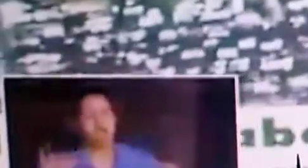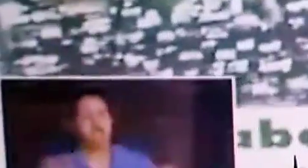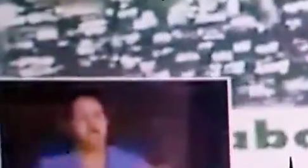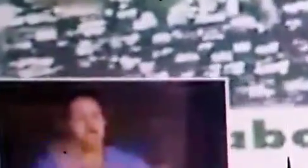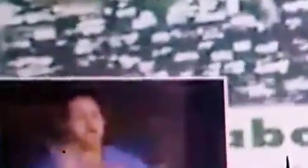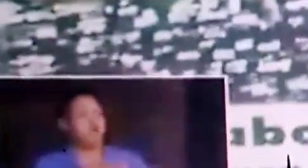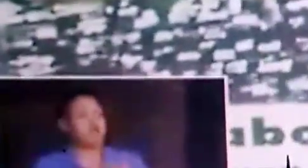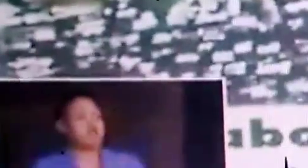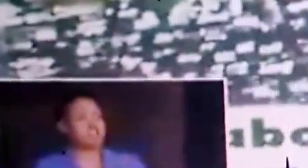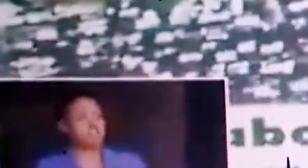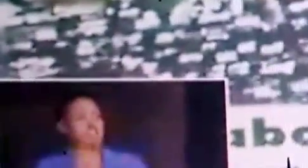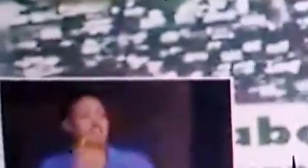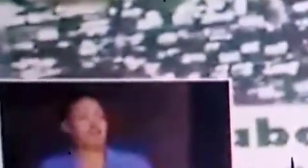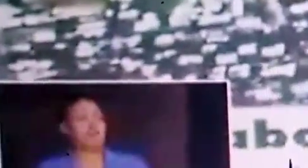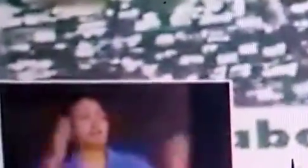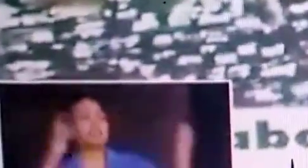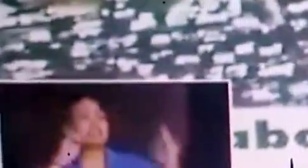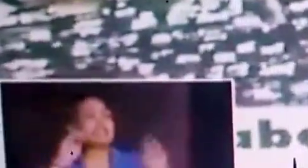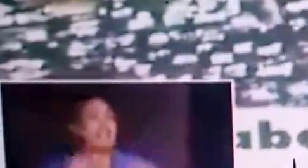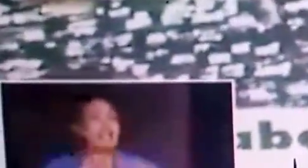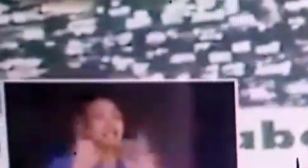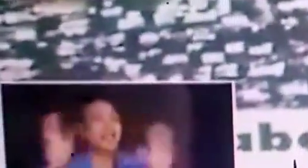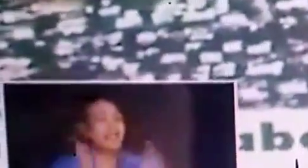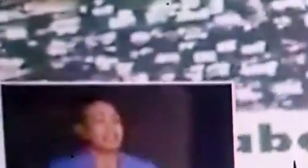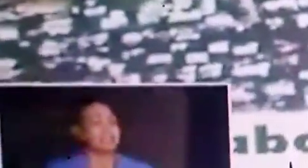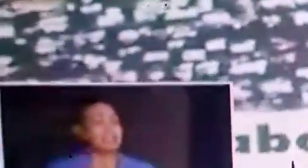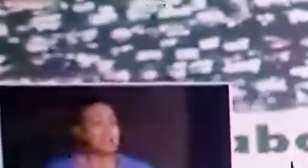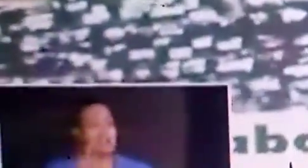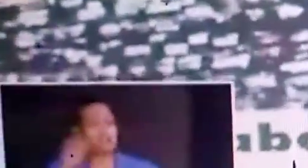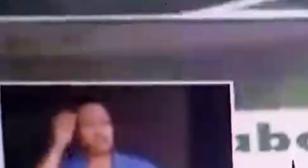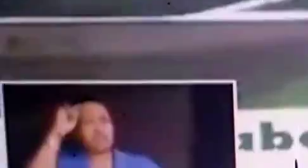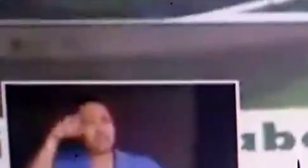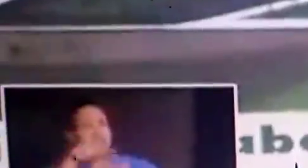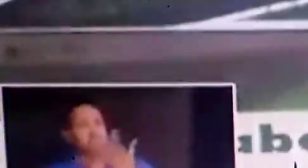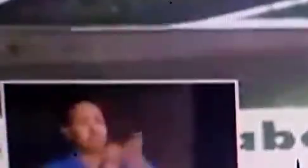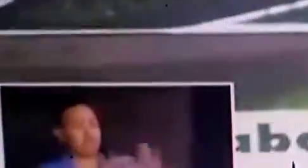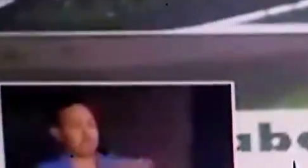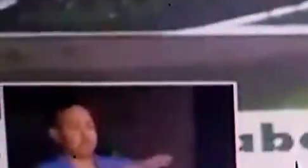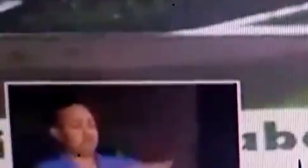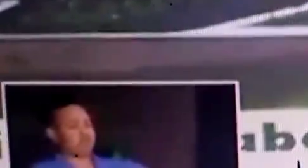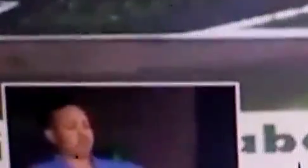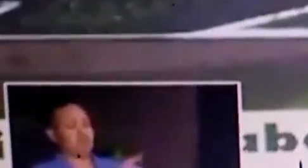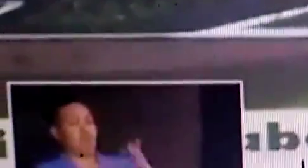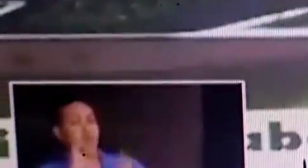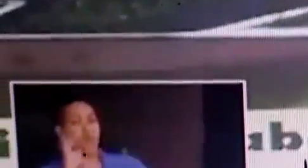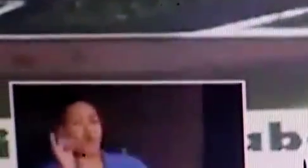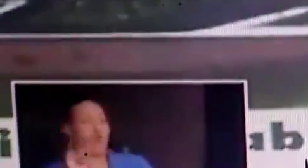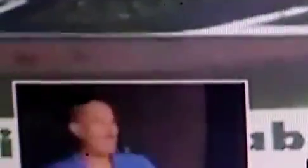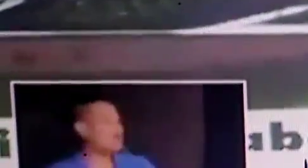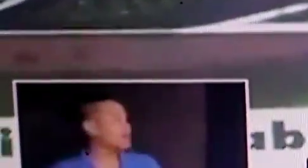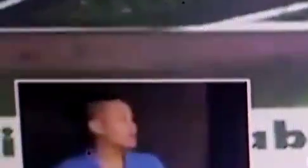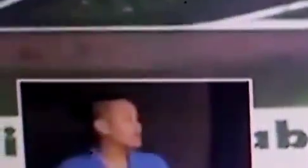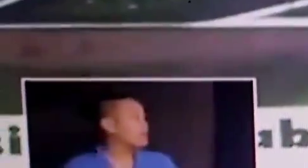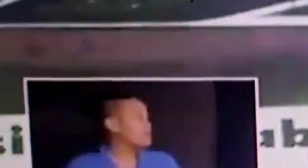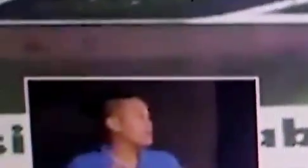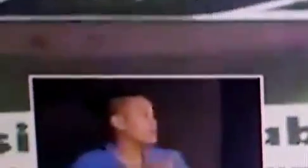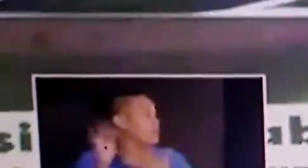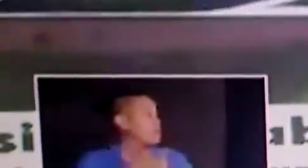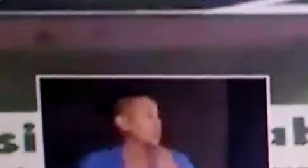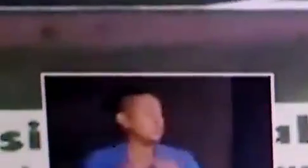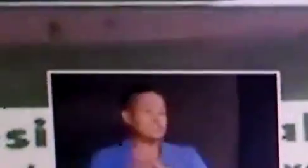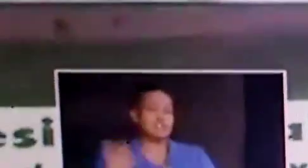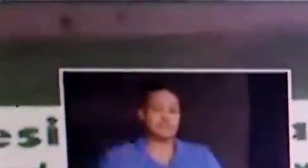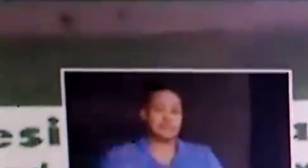project presents a clear and powerfully understandable architectural form. The scale of the project is